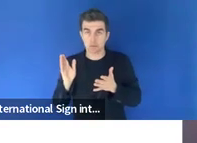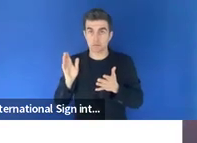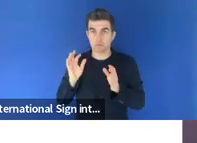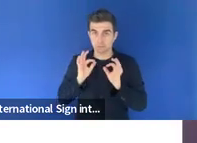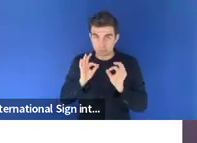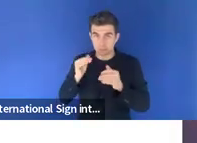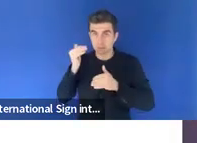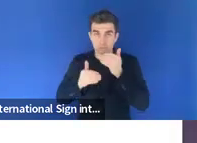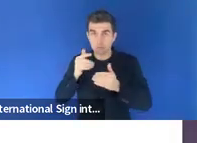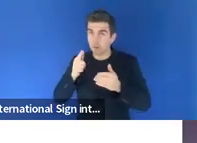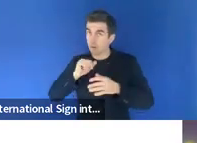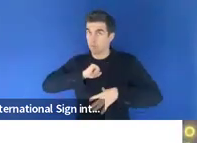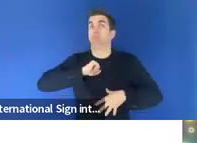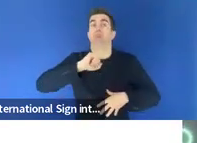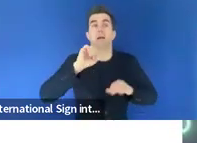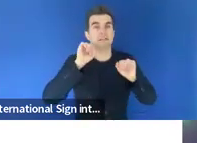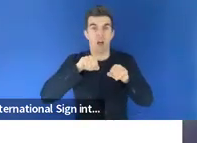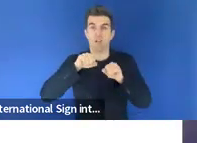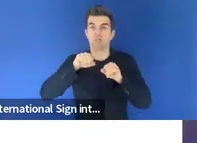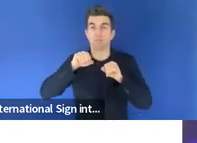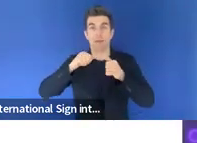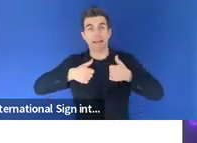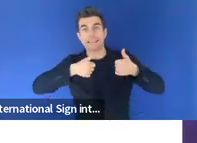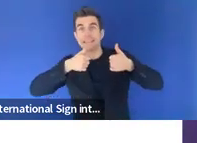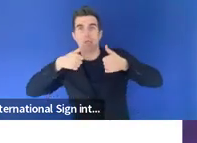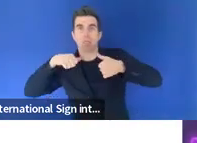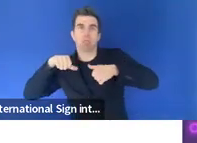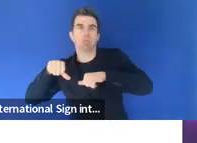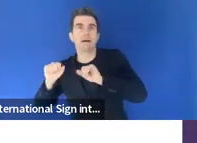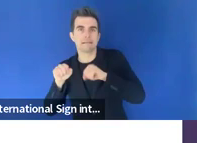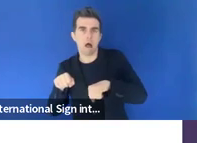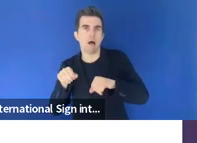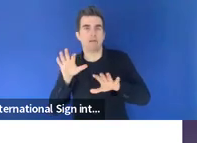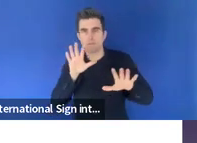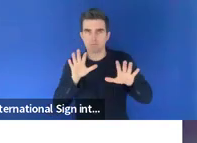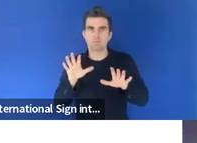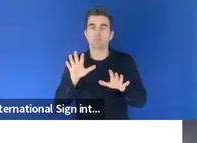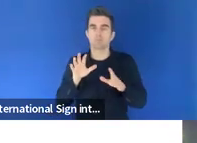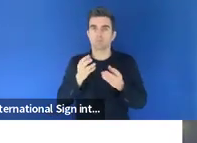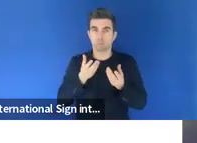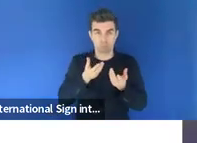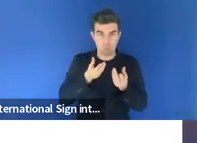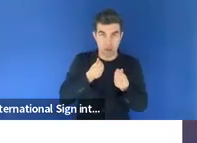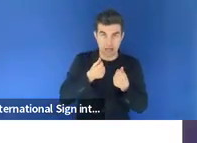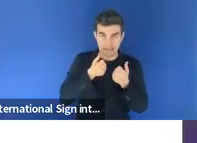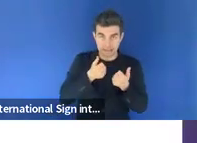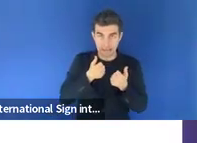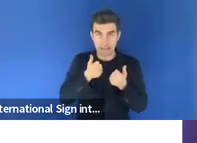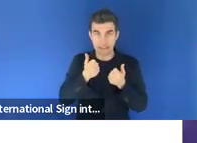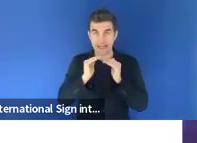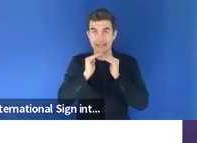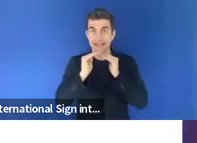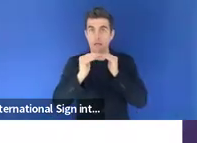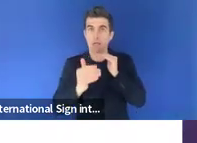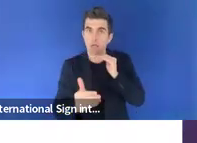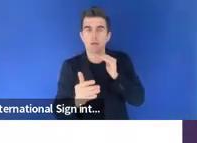just not be satisfied with what you're doing yet. And you might be a little bit inefficient in how you're doing what you're doing. So really think